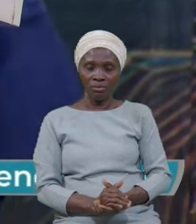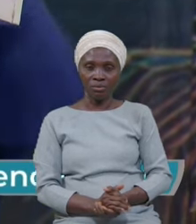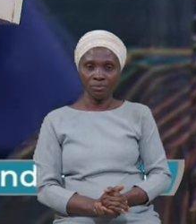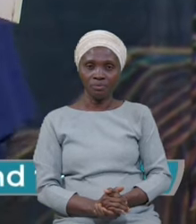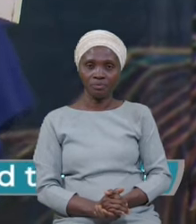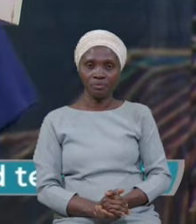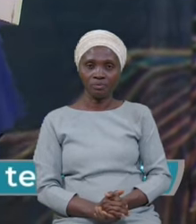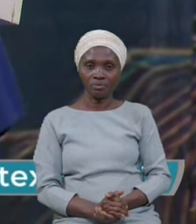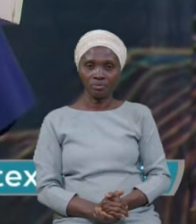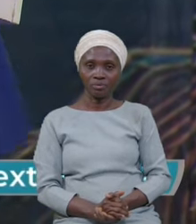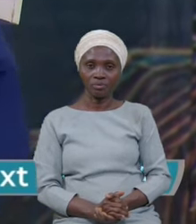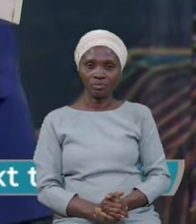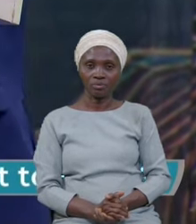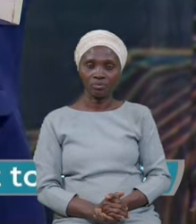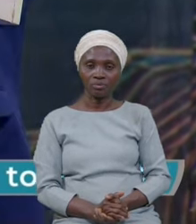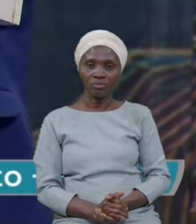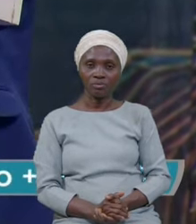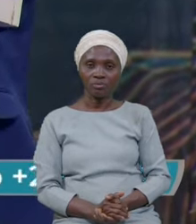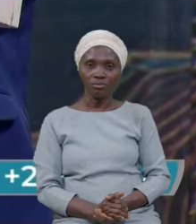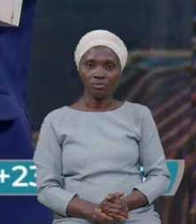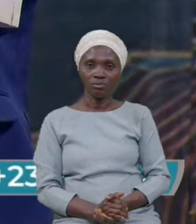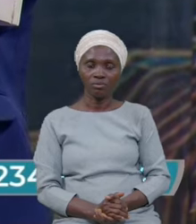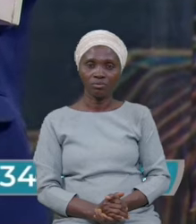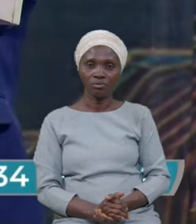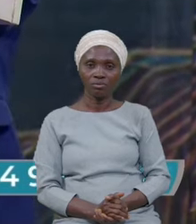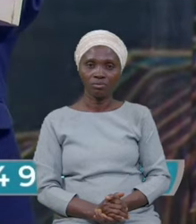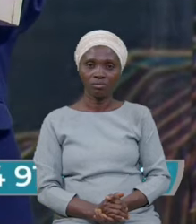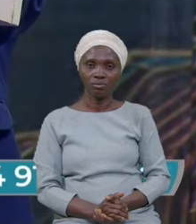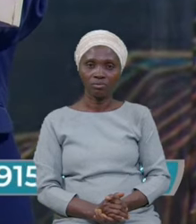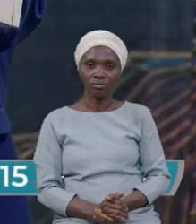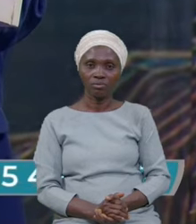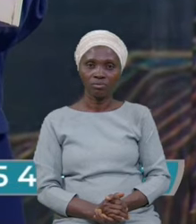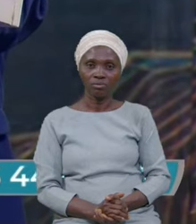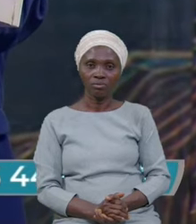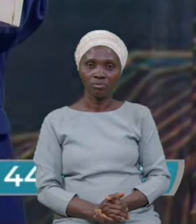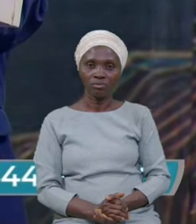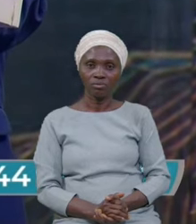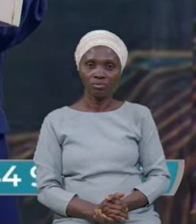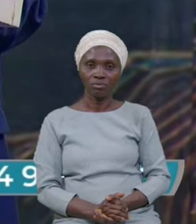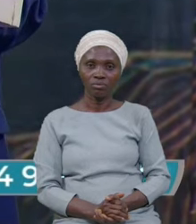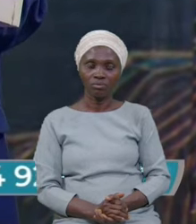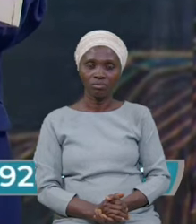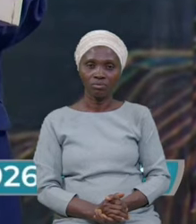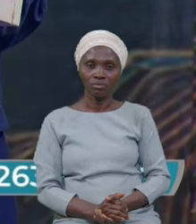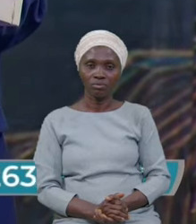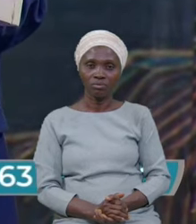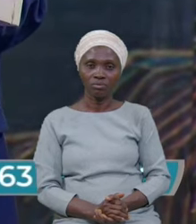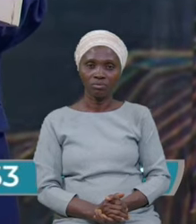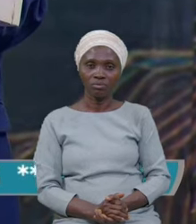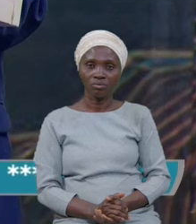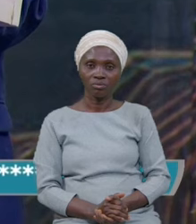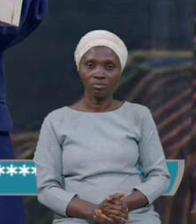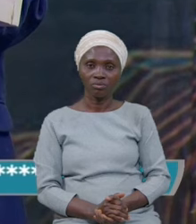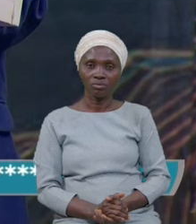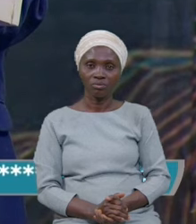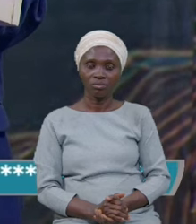Supervisors, please, if you are true, indicate by the wave of the flag or your hand. Over here, okay, you are true over